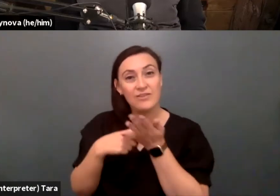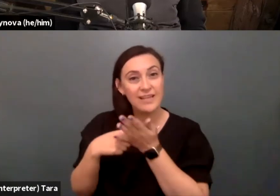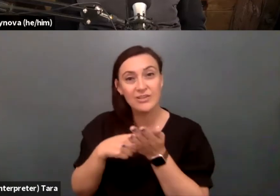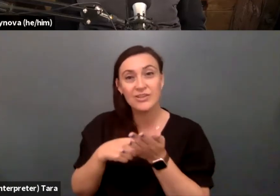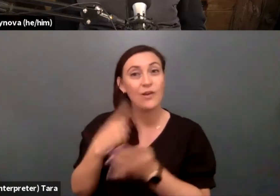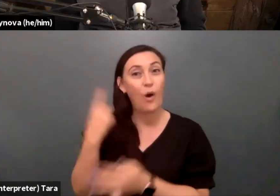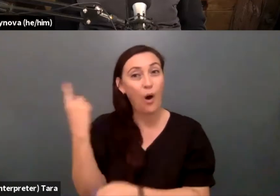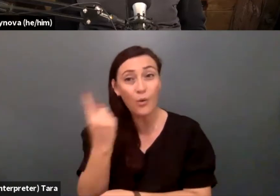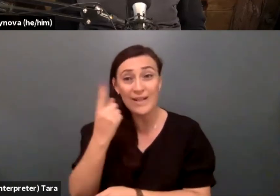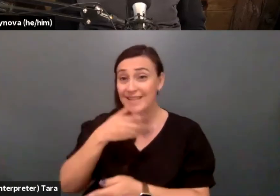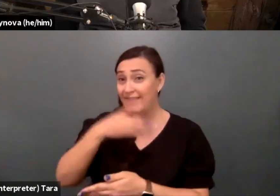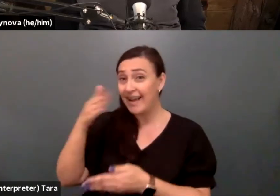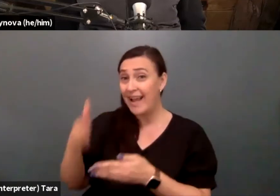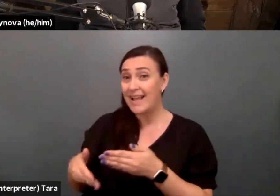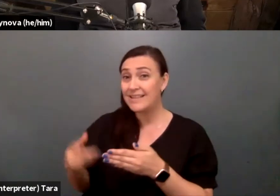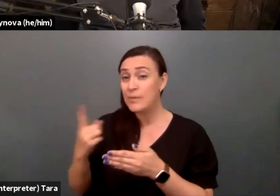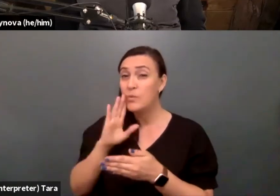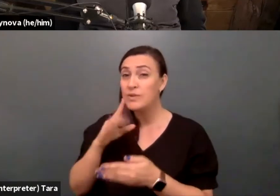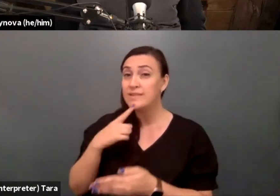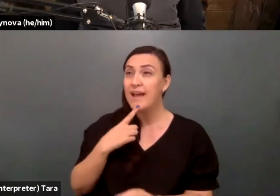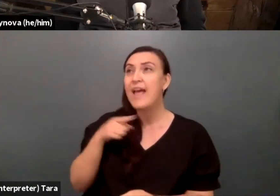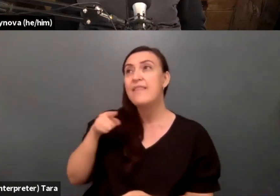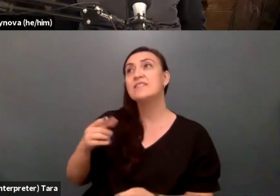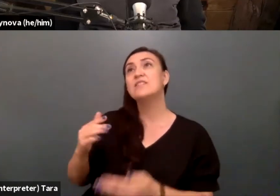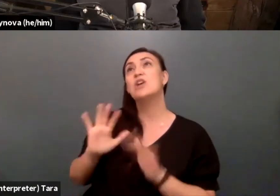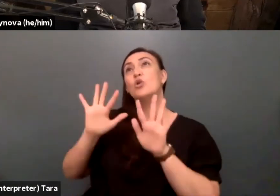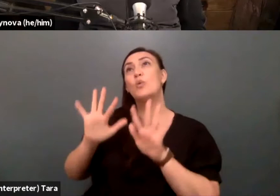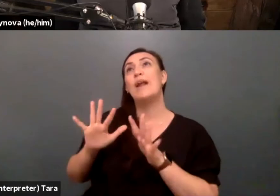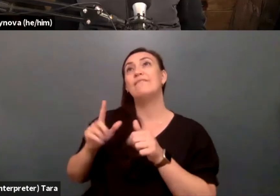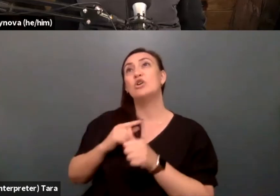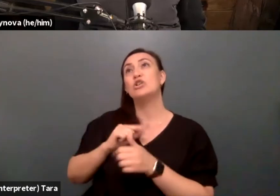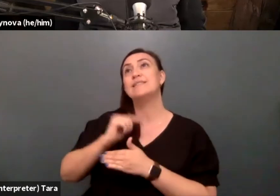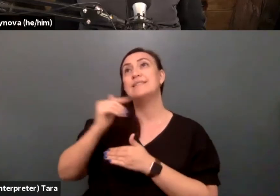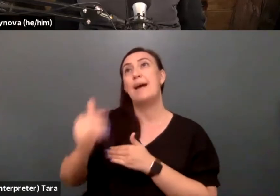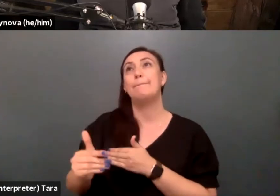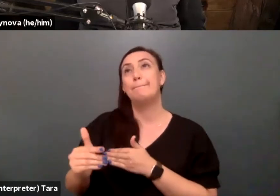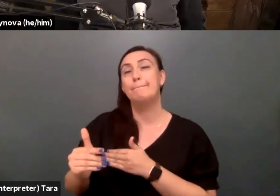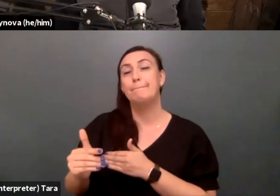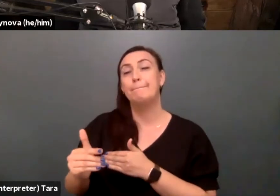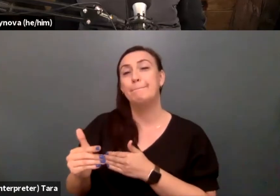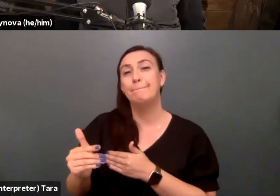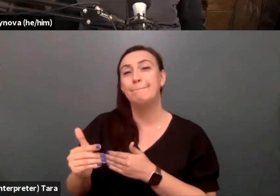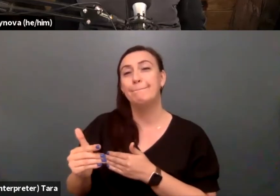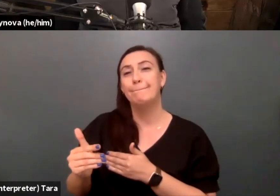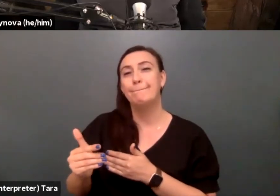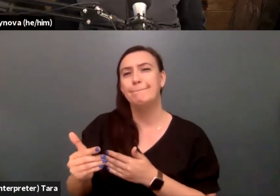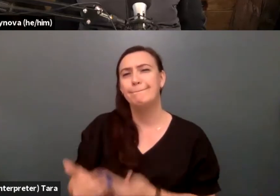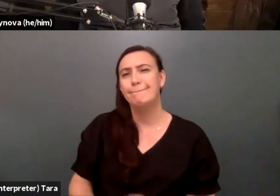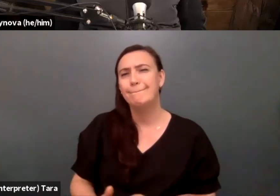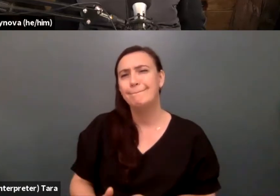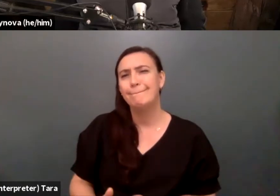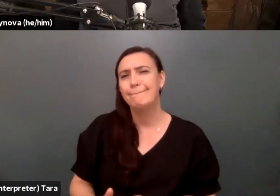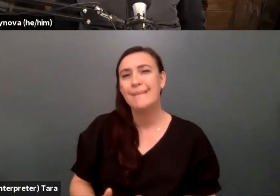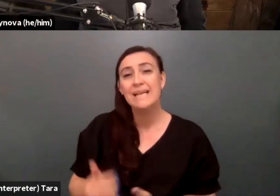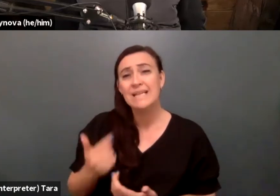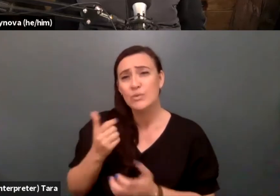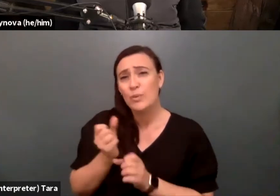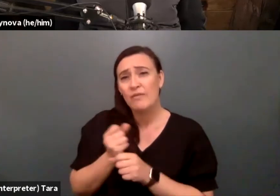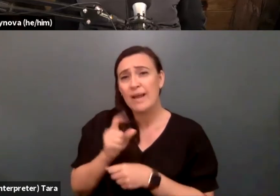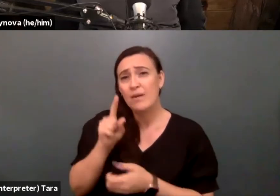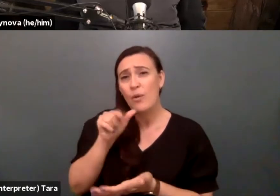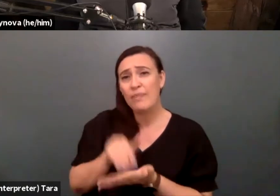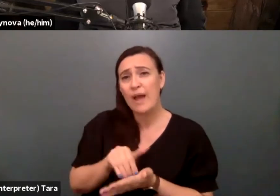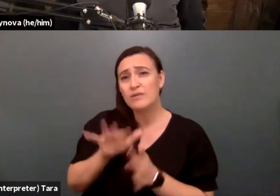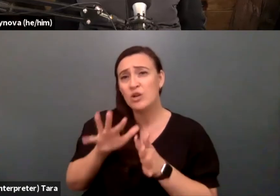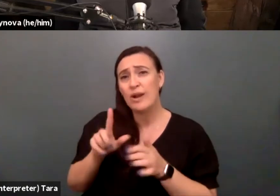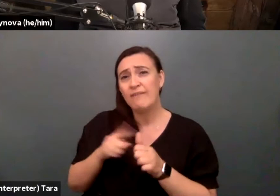someone goes, oh, well, this is a great first step. And so we have had 1,000 great